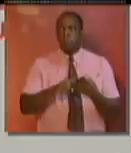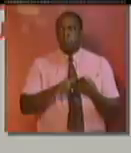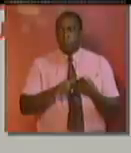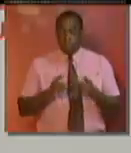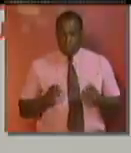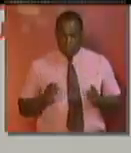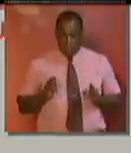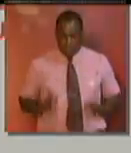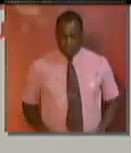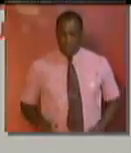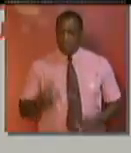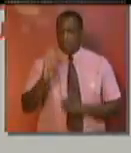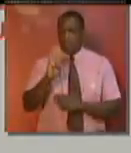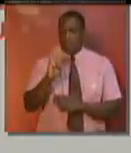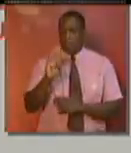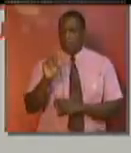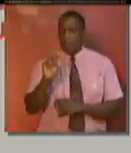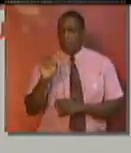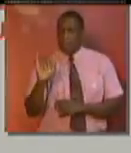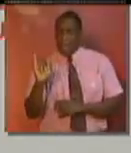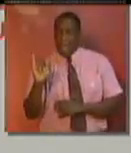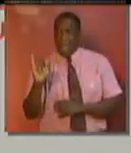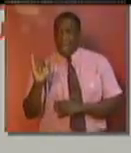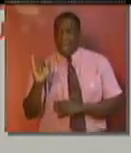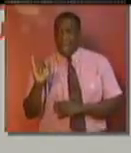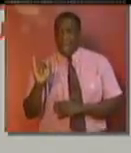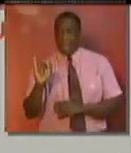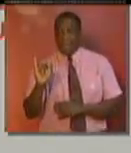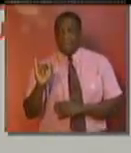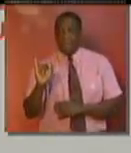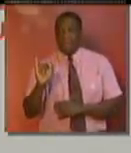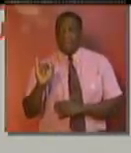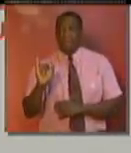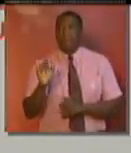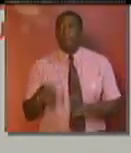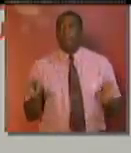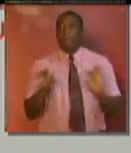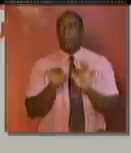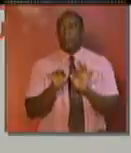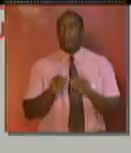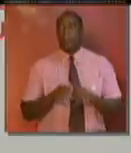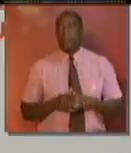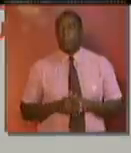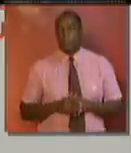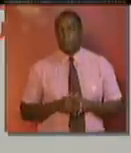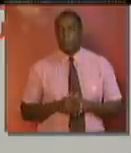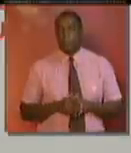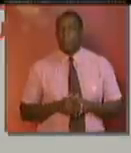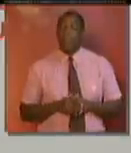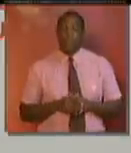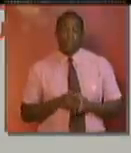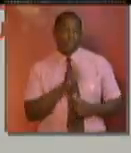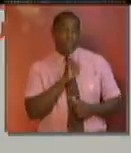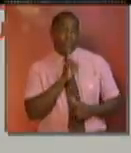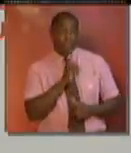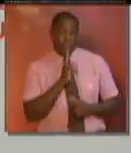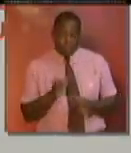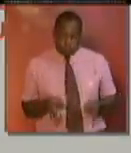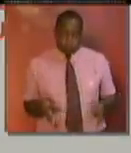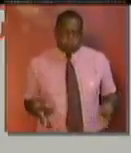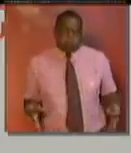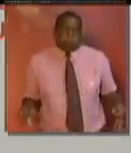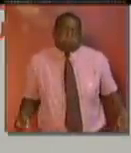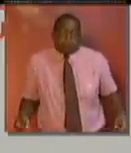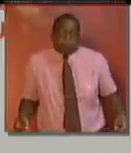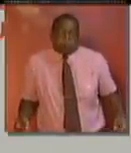index, looking at the physical activity. All of those things are going to help. So yes, obesity is an issue. Yes, it is a risk. And